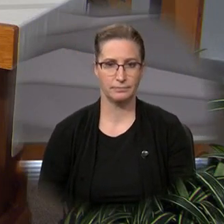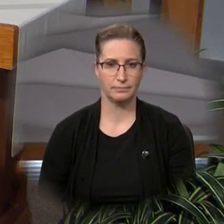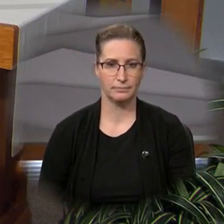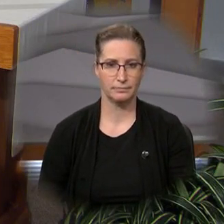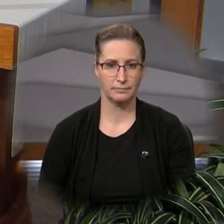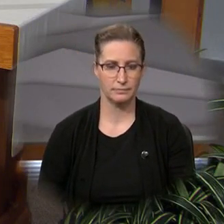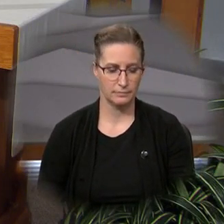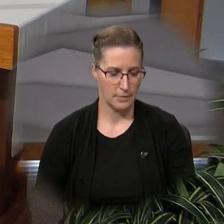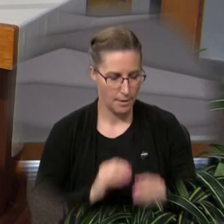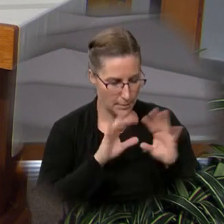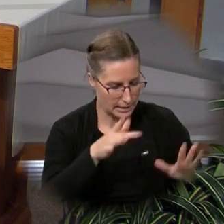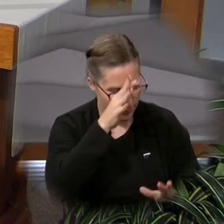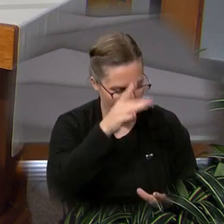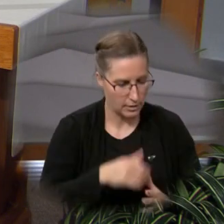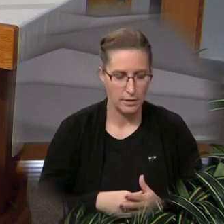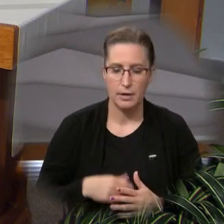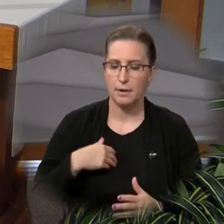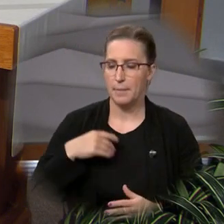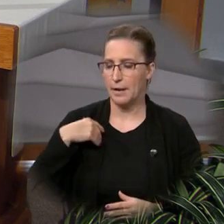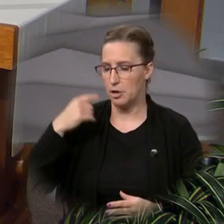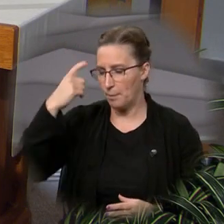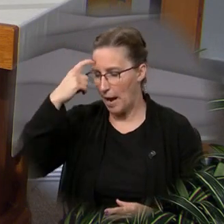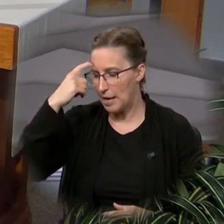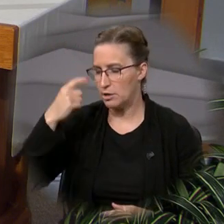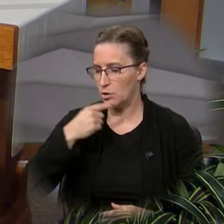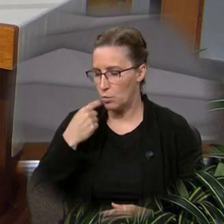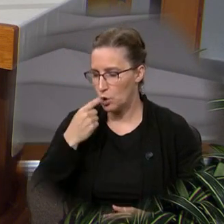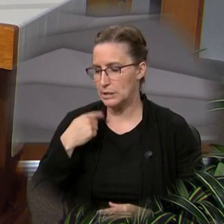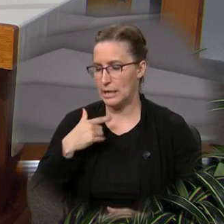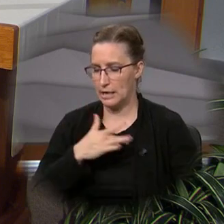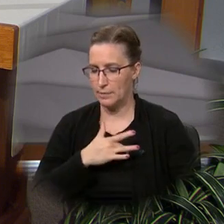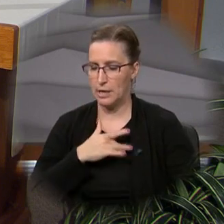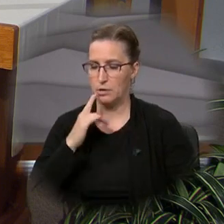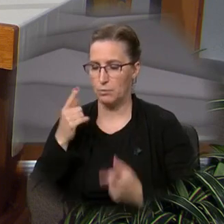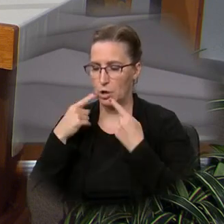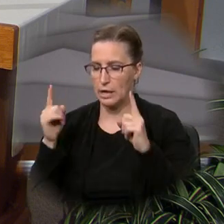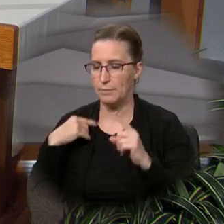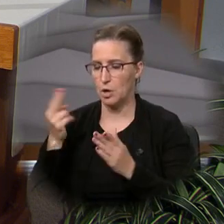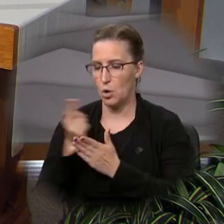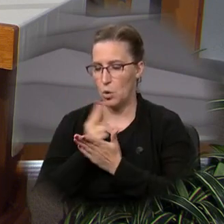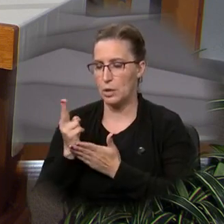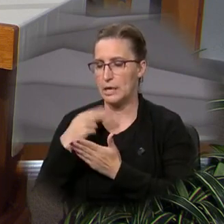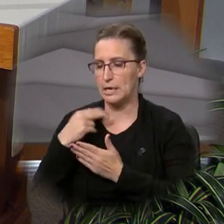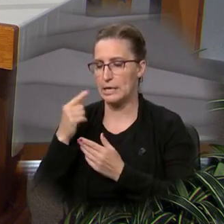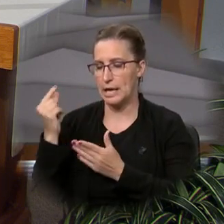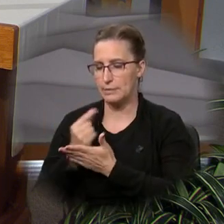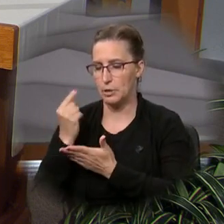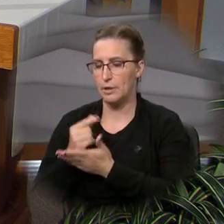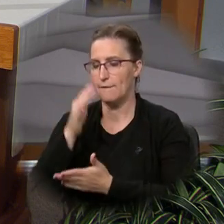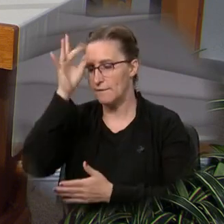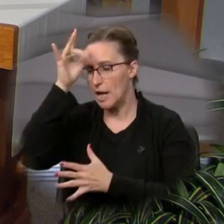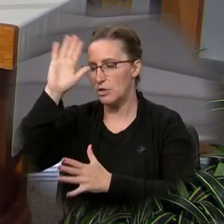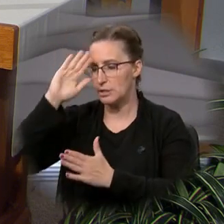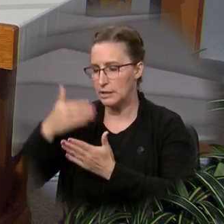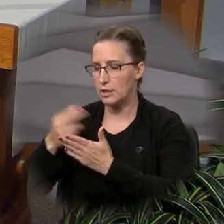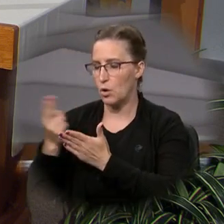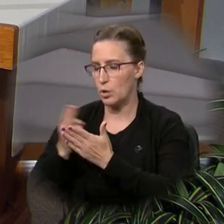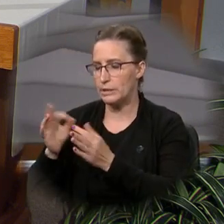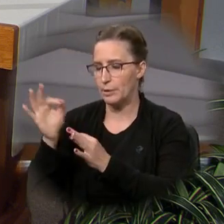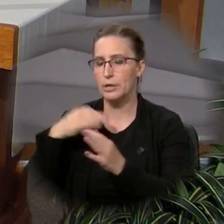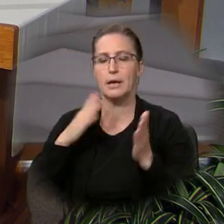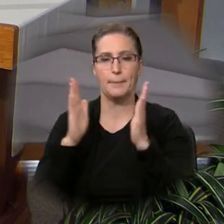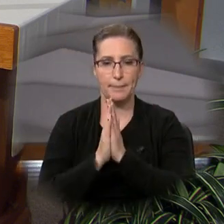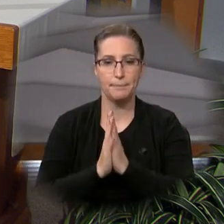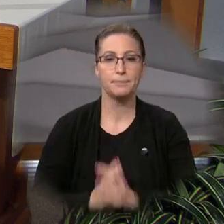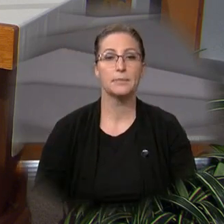Your blessing, Father. May the Lord be on your mind, on your lips, in your heart, as you worthily and fittingly proclaim the Holy Gospel. Father, Son, Holy Spirit.